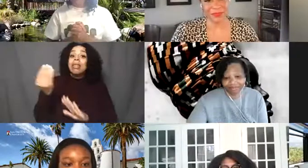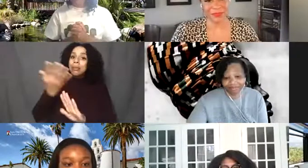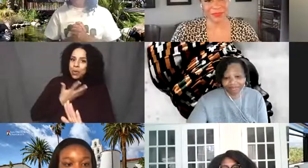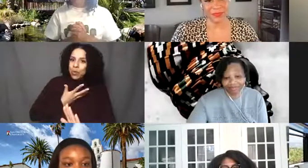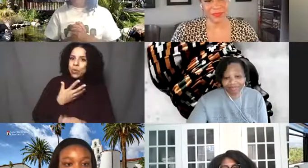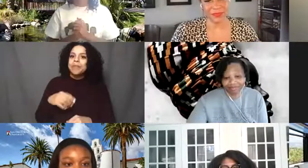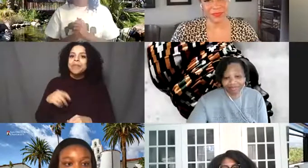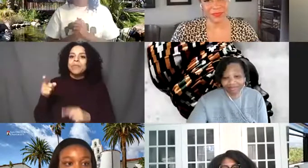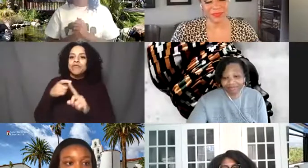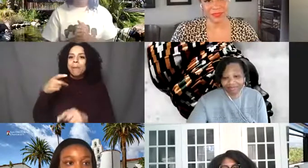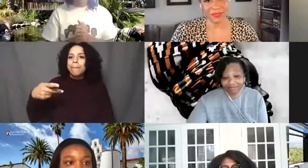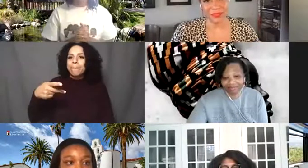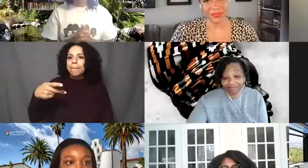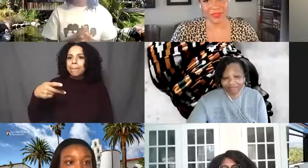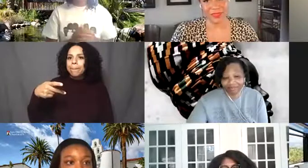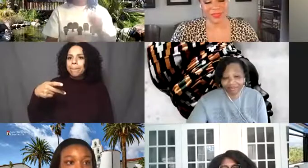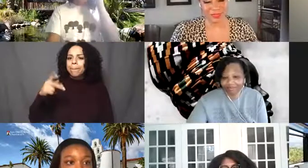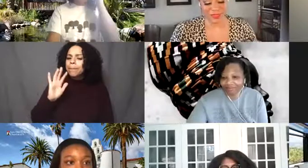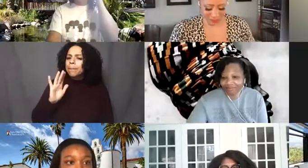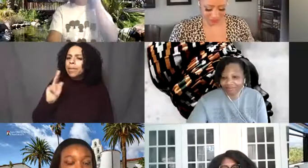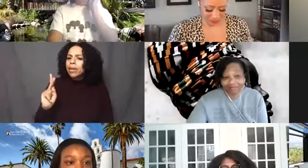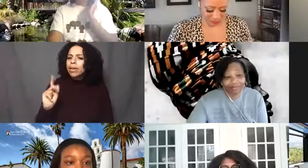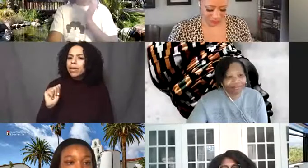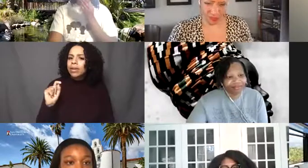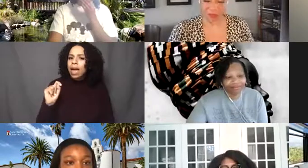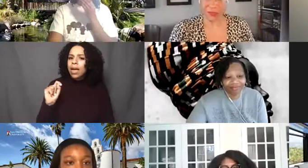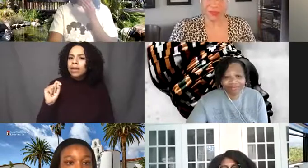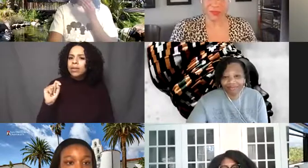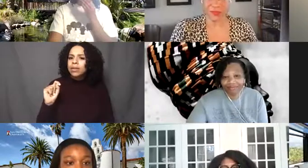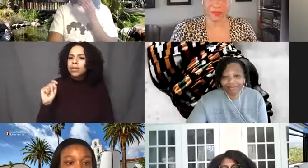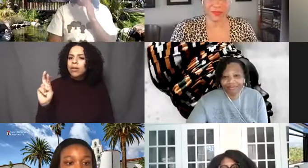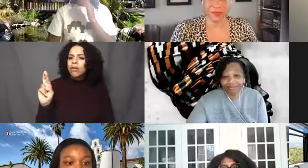Ringenbach, if Kat, you'd like to unmute and ask your question.